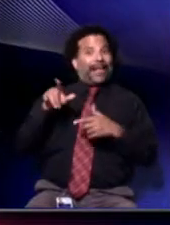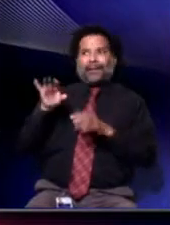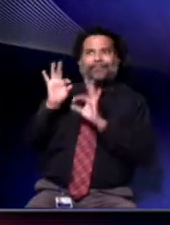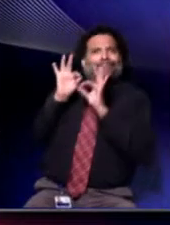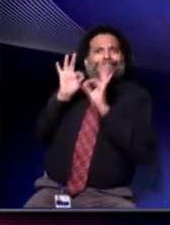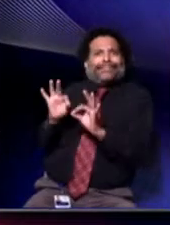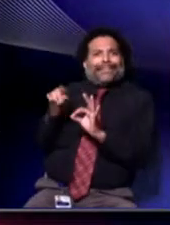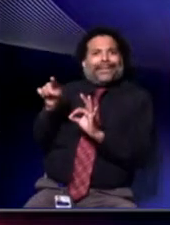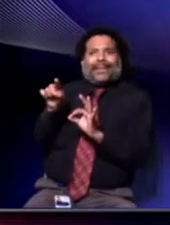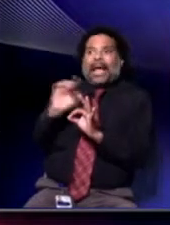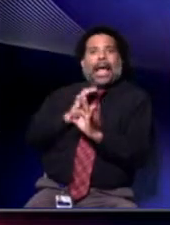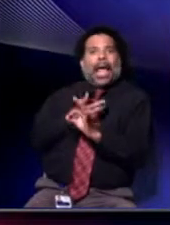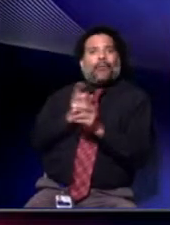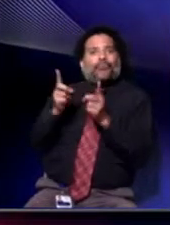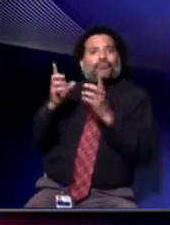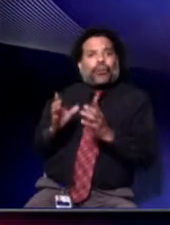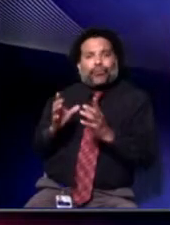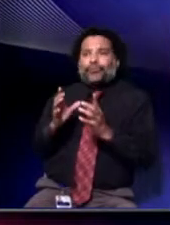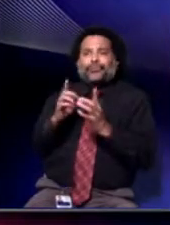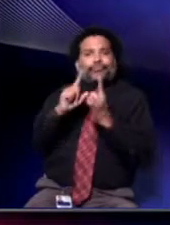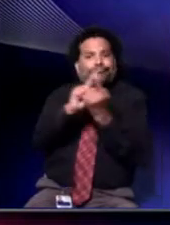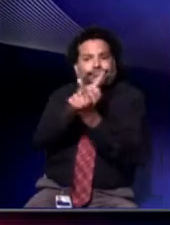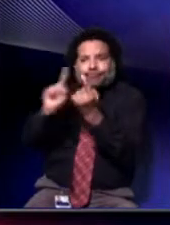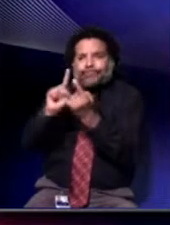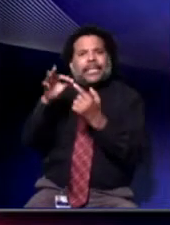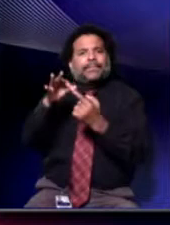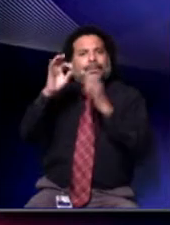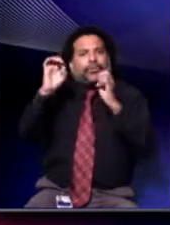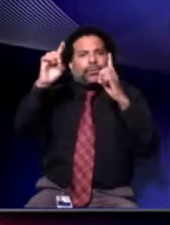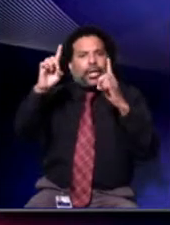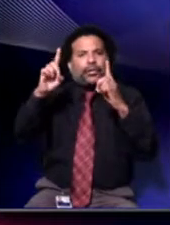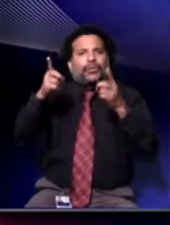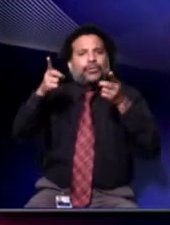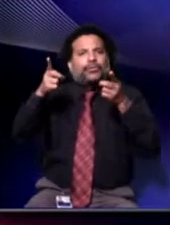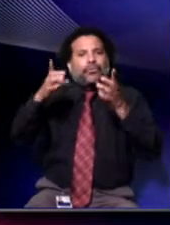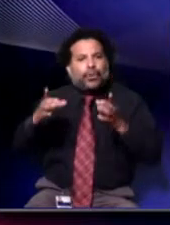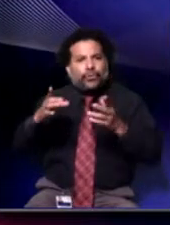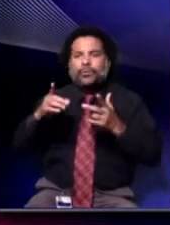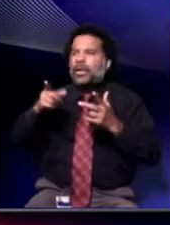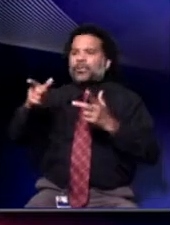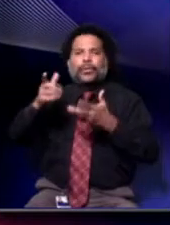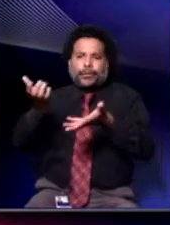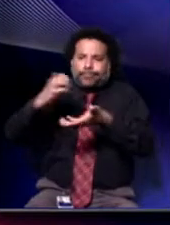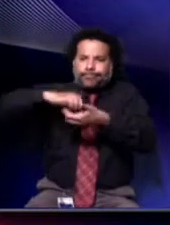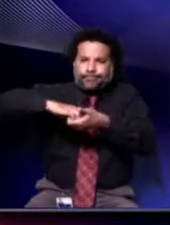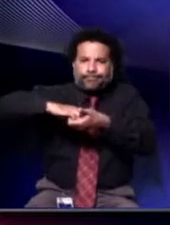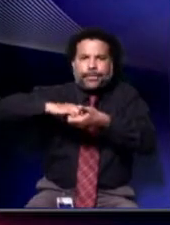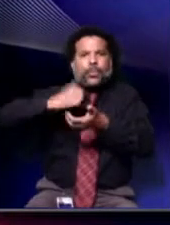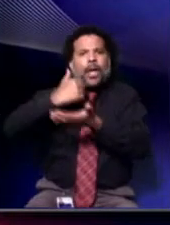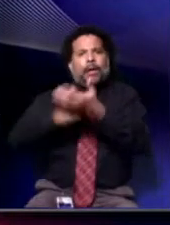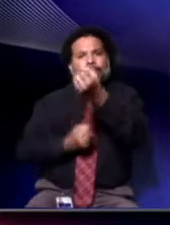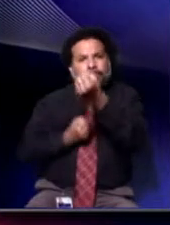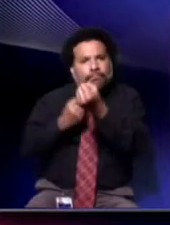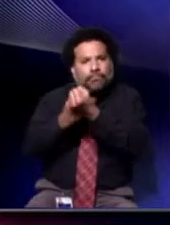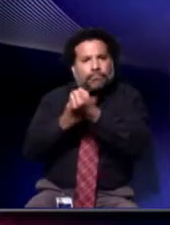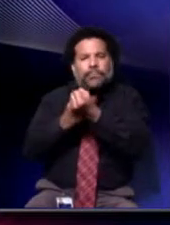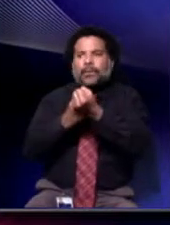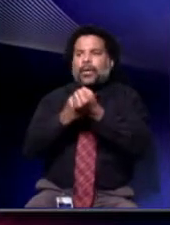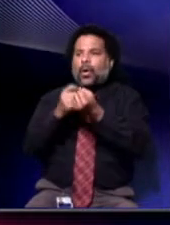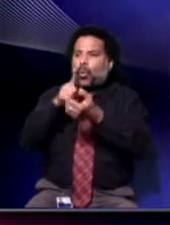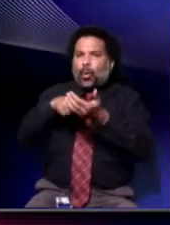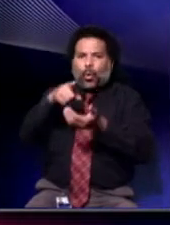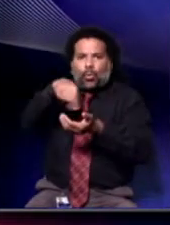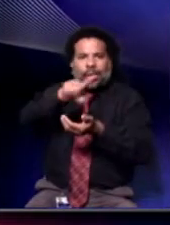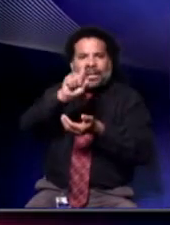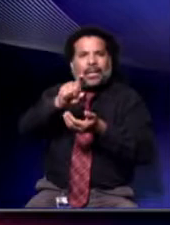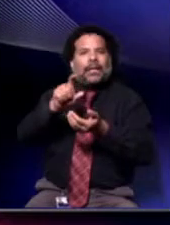our directors meet with the special ed directors and work directly with them to help support them in what they need with their